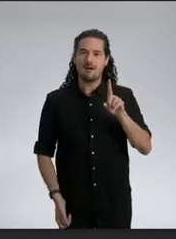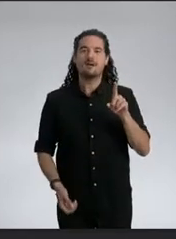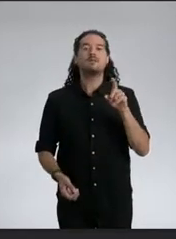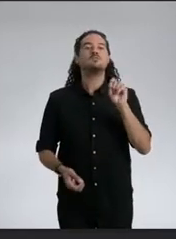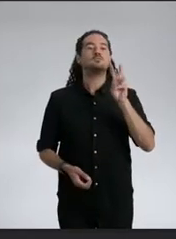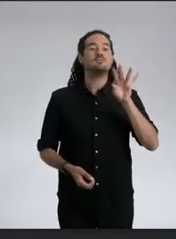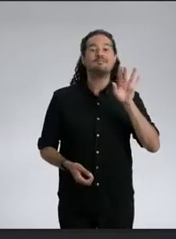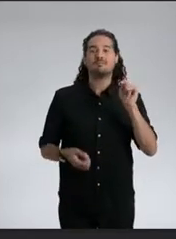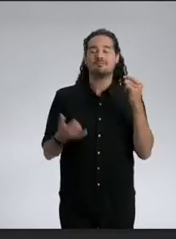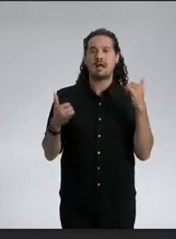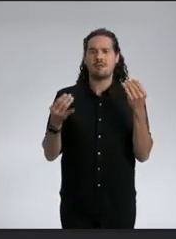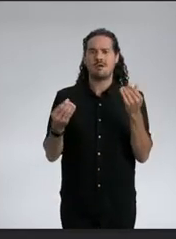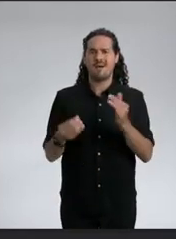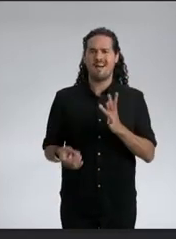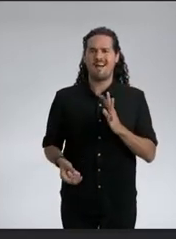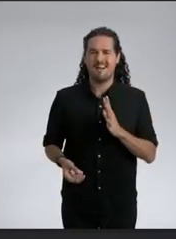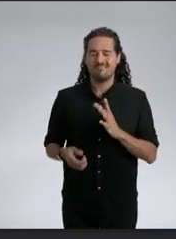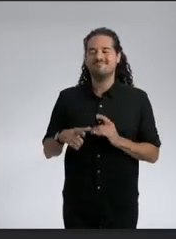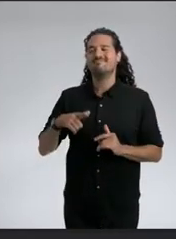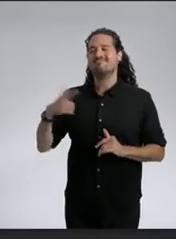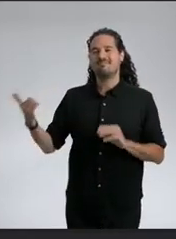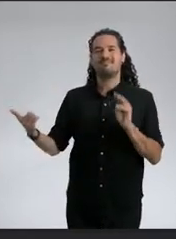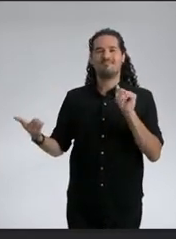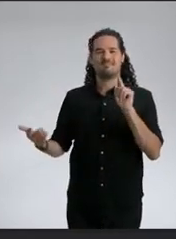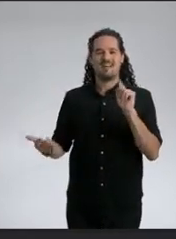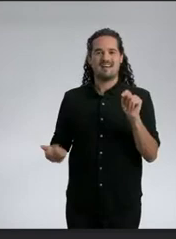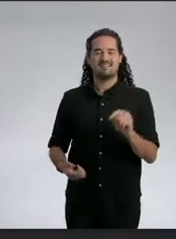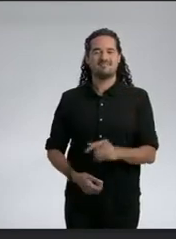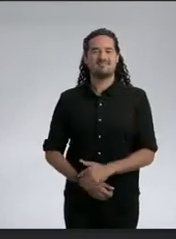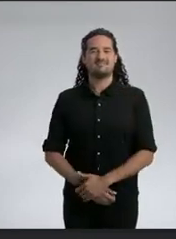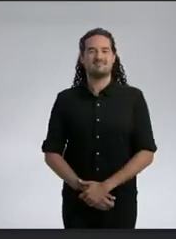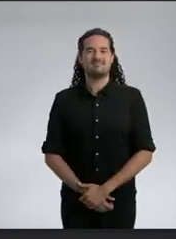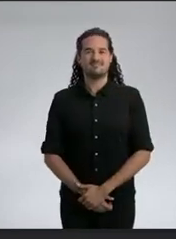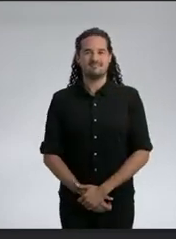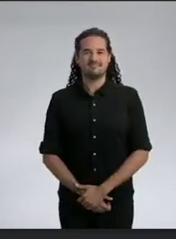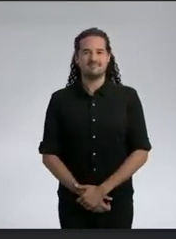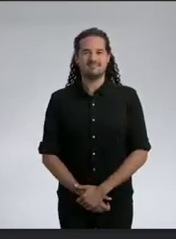Matt will show you all about how it works.